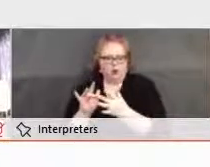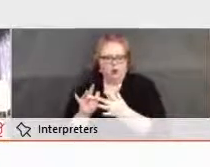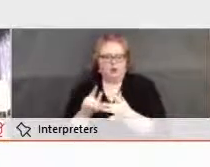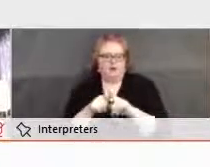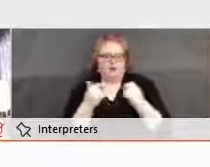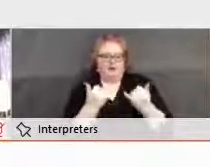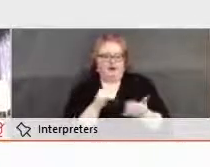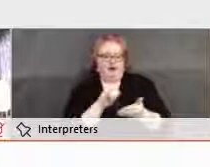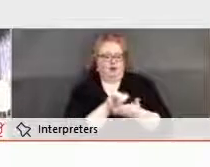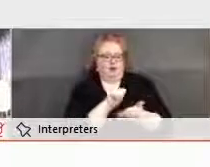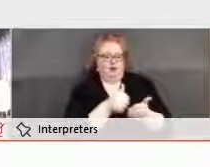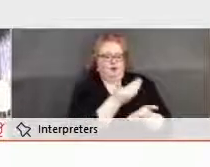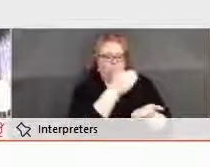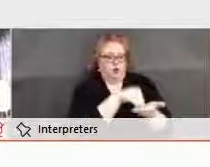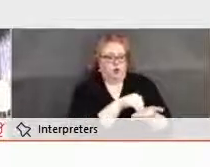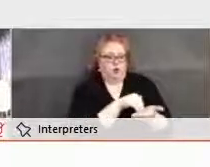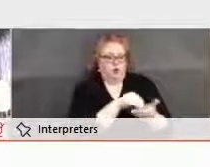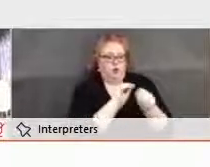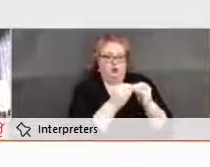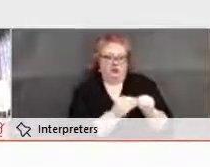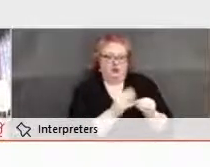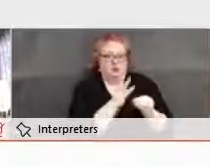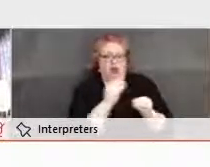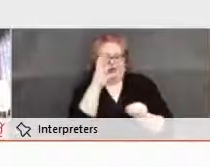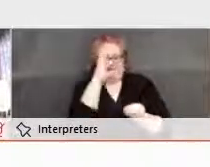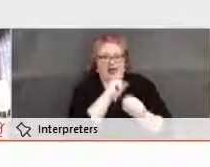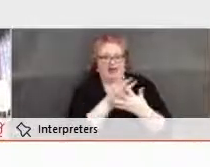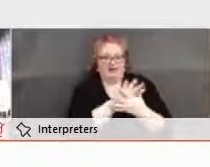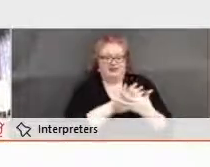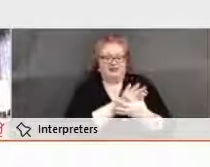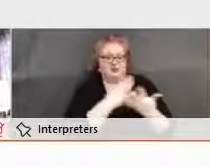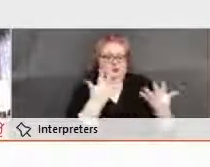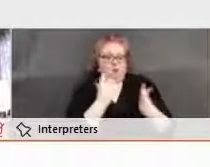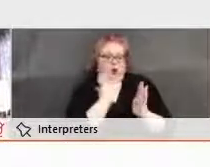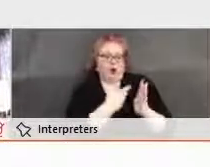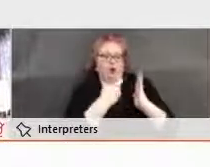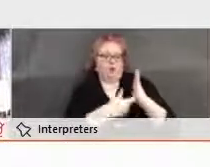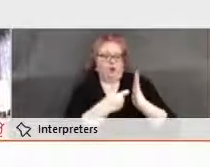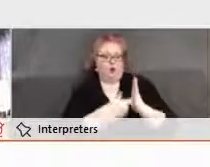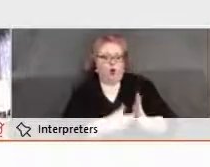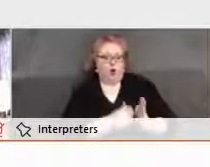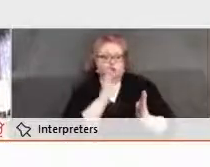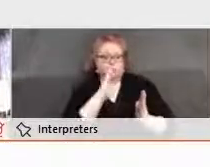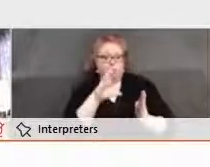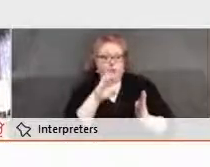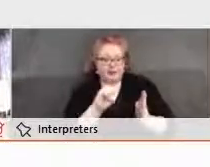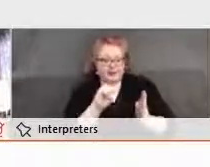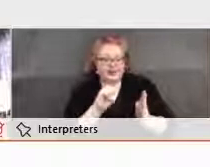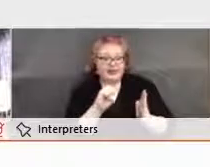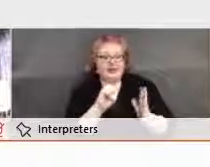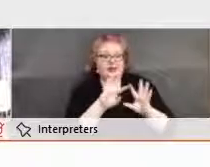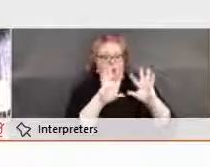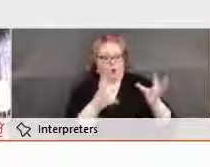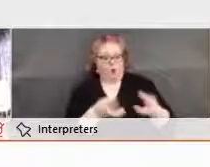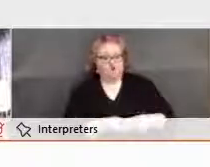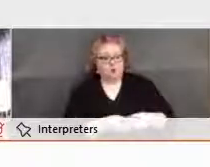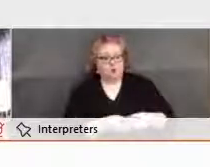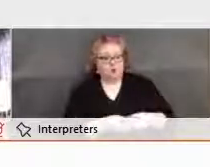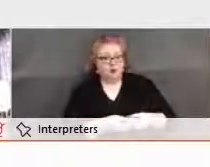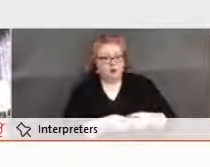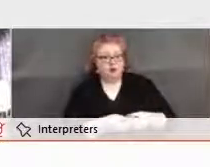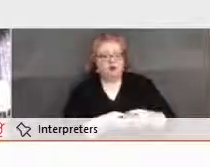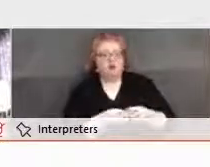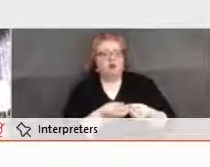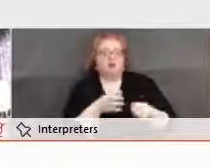the estimates of what our costs will be overall, it does lead